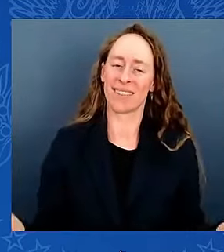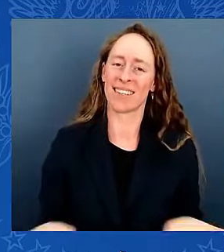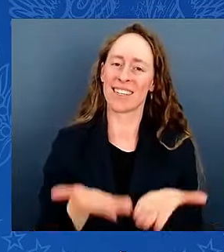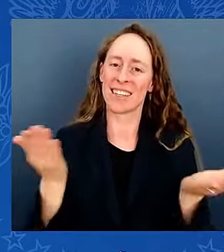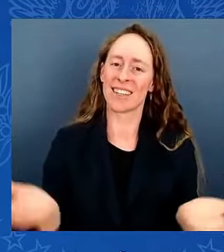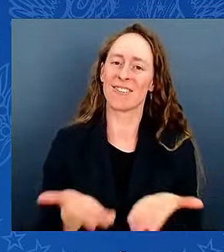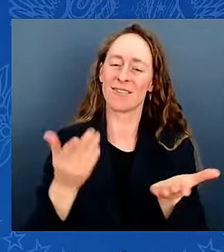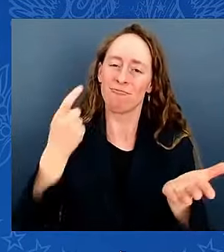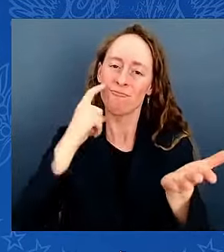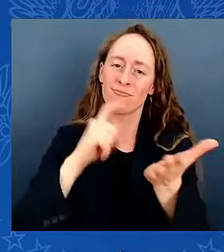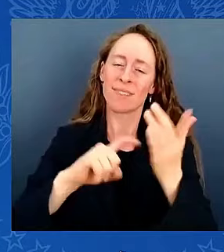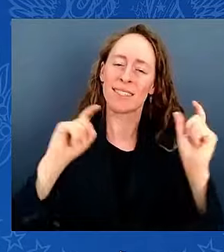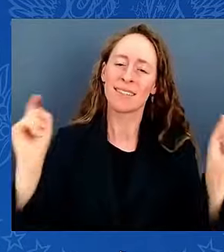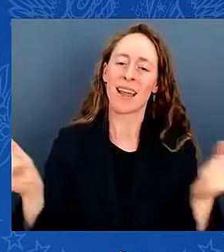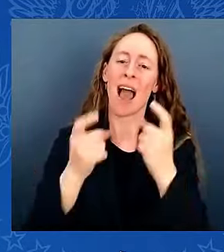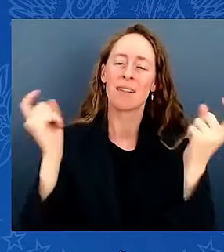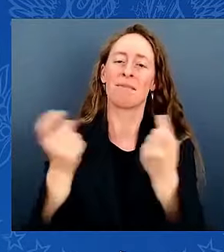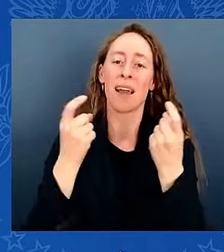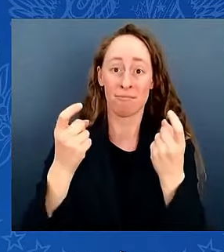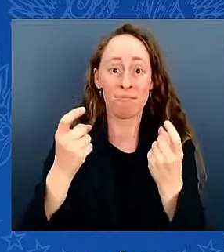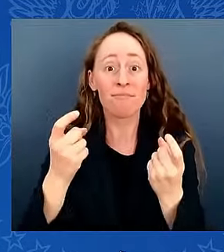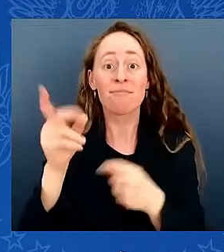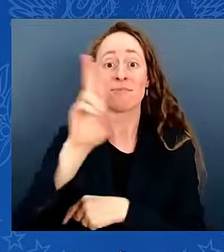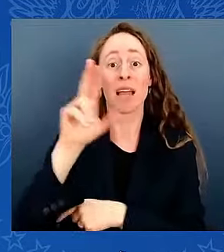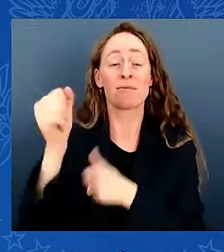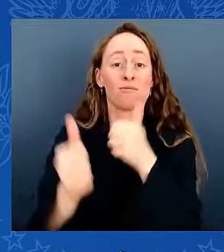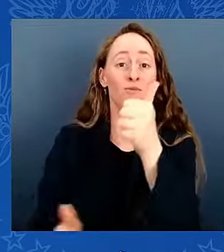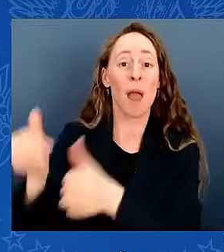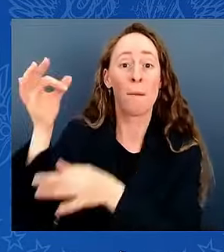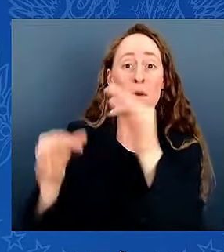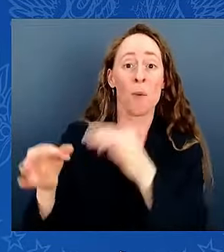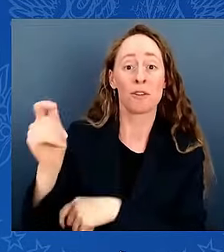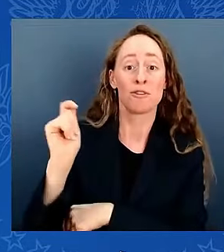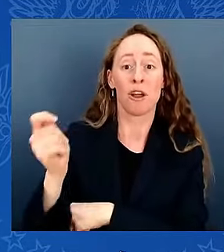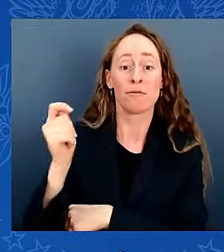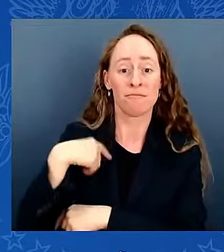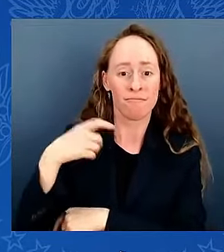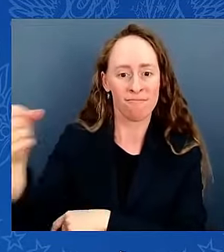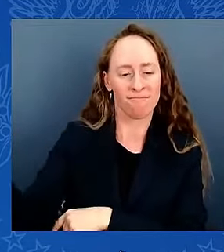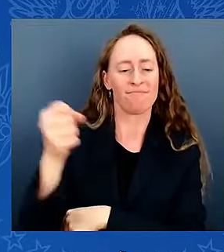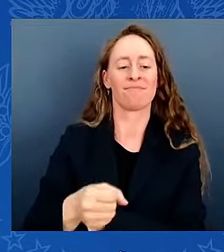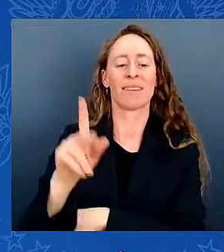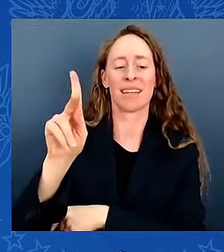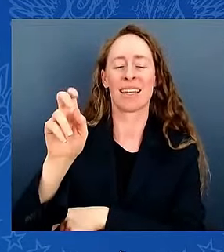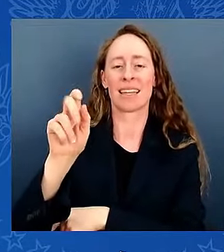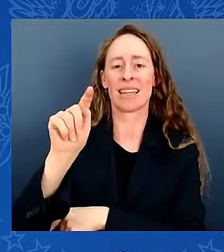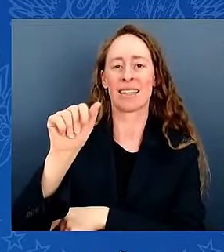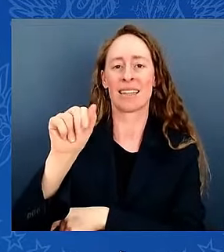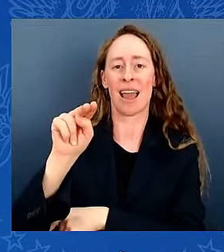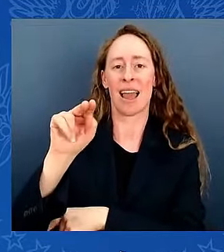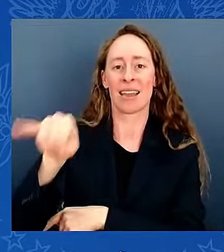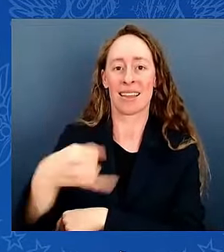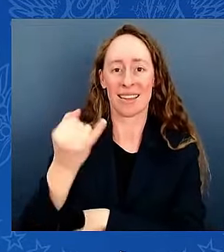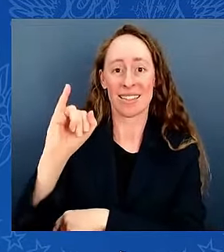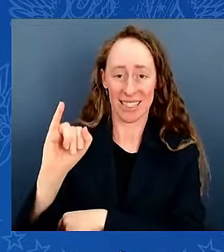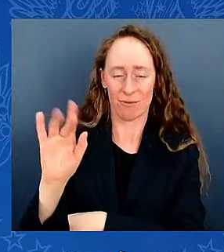made, Justice Ketanji Brown Jackson. And today, we honor a long line of